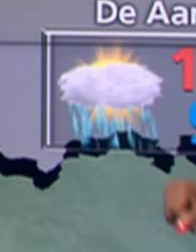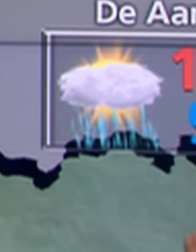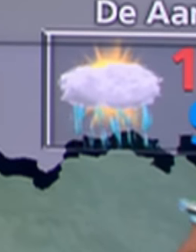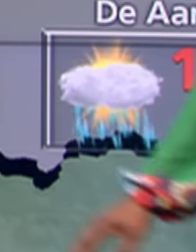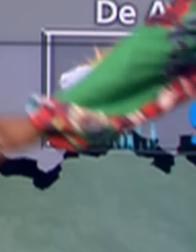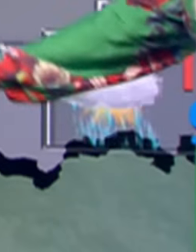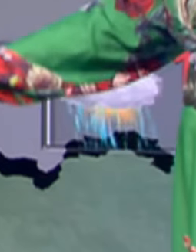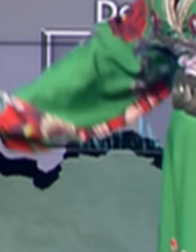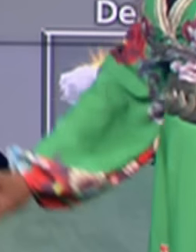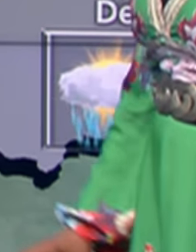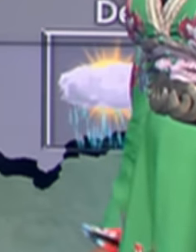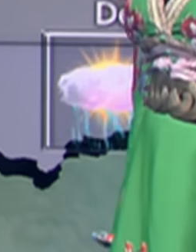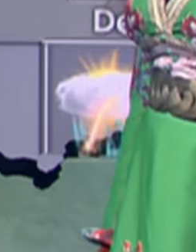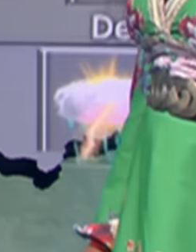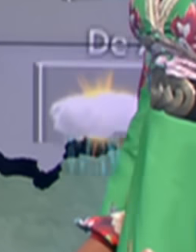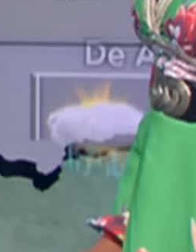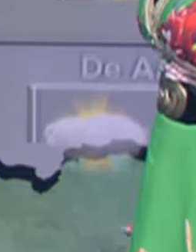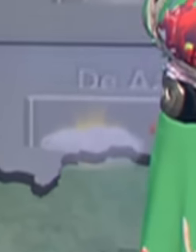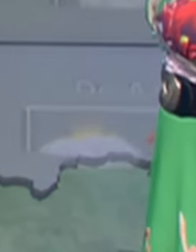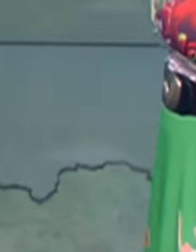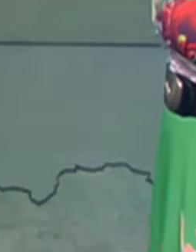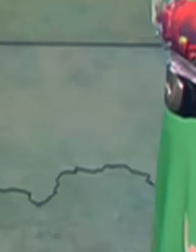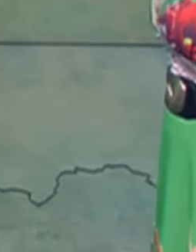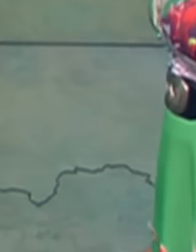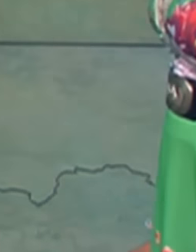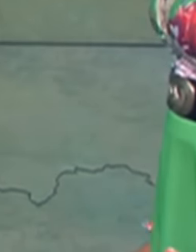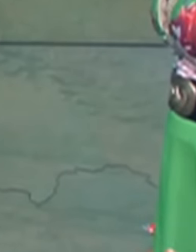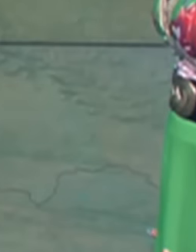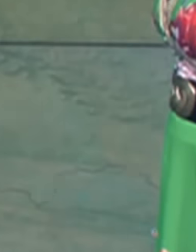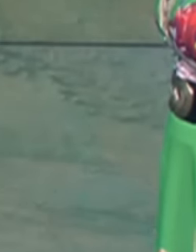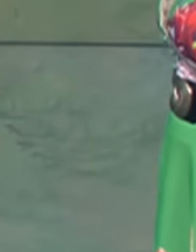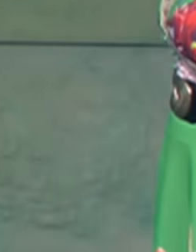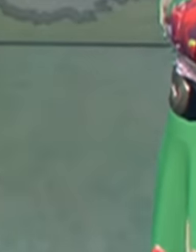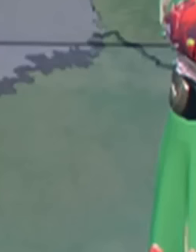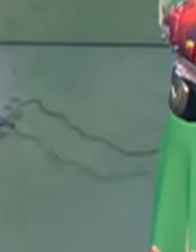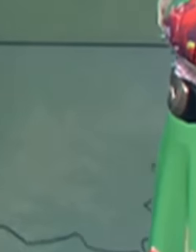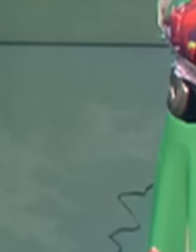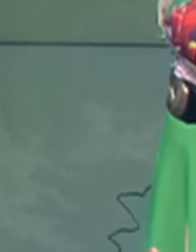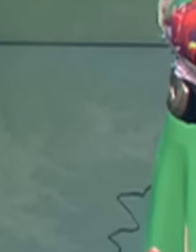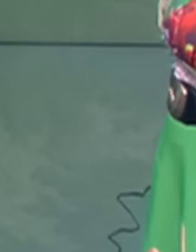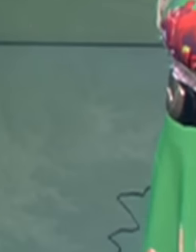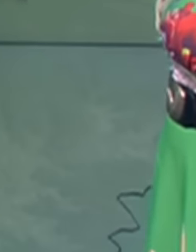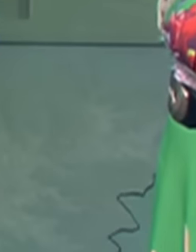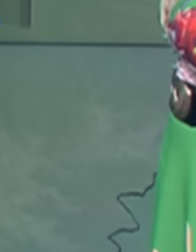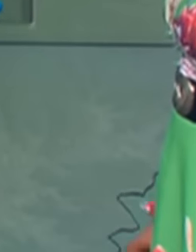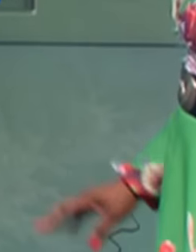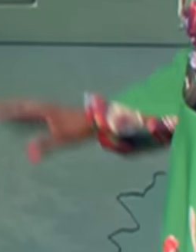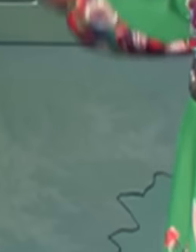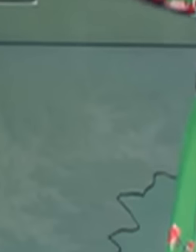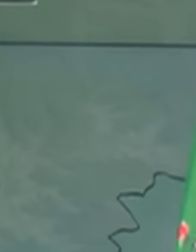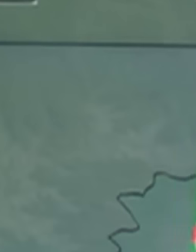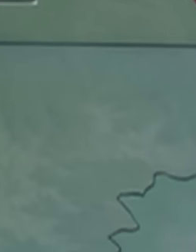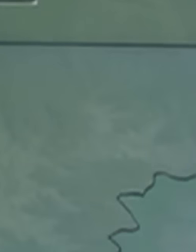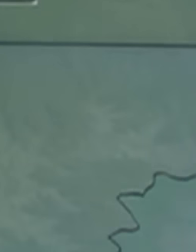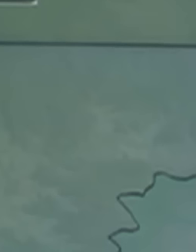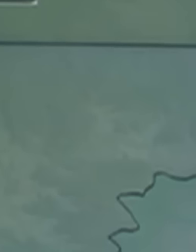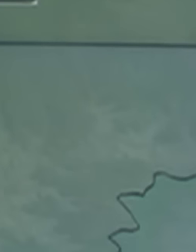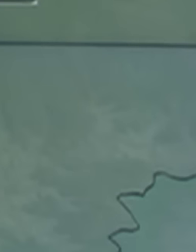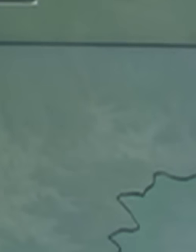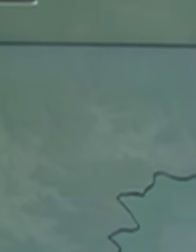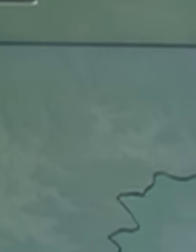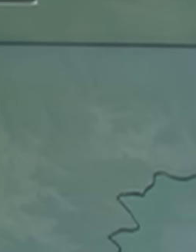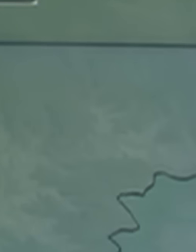ka tše masomepedipedi le Calvinia le gona go tla ruthela Free State go lebelela jwale go Sasa le gona ba tla itemogela gore go tla ruthela eupša go tla ba le